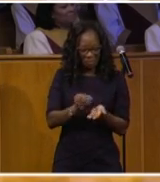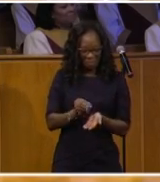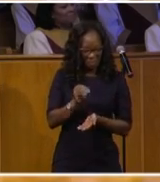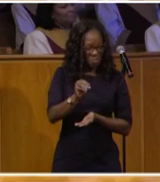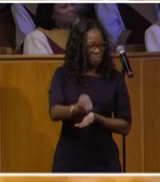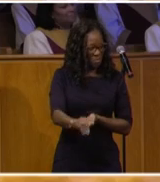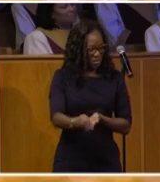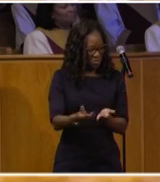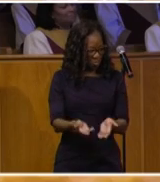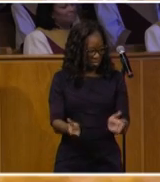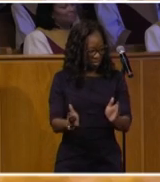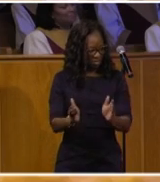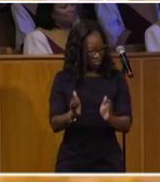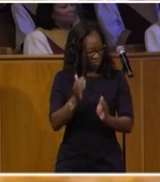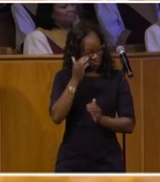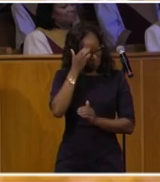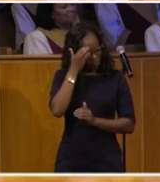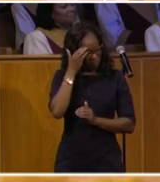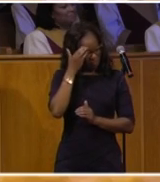plate.